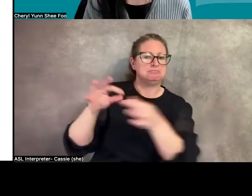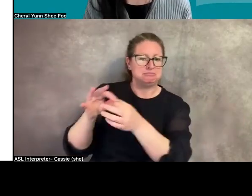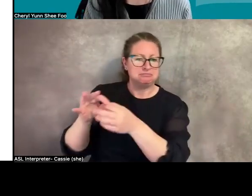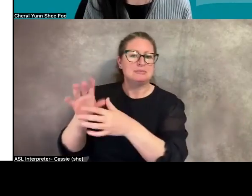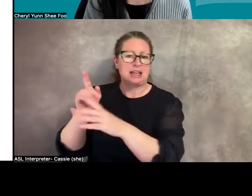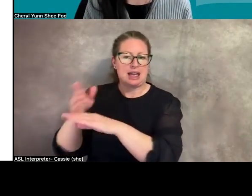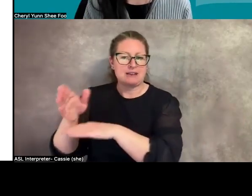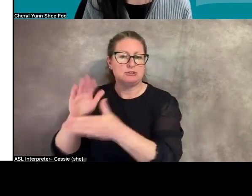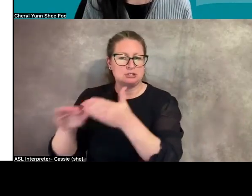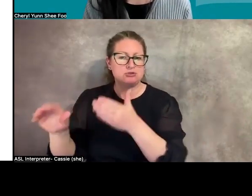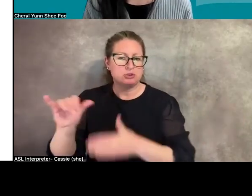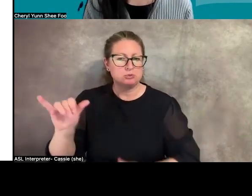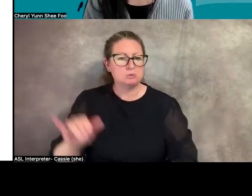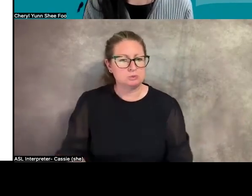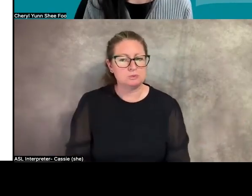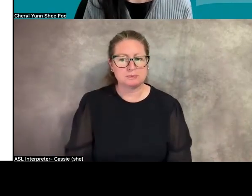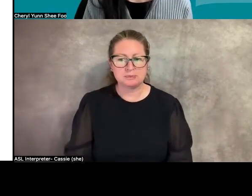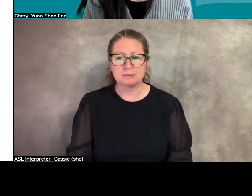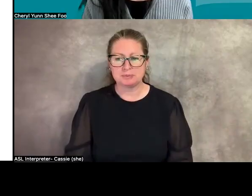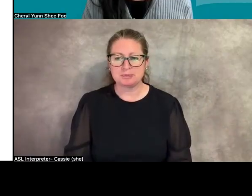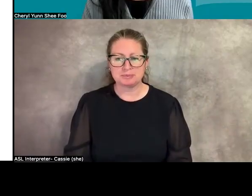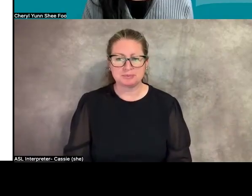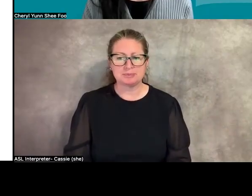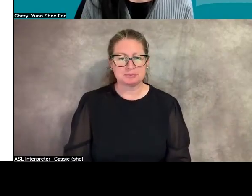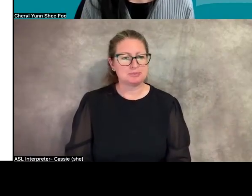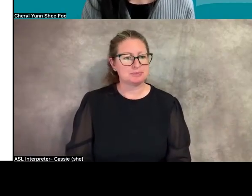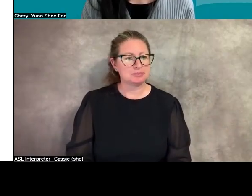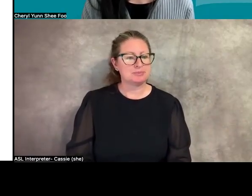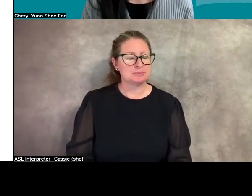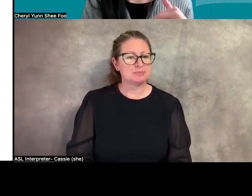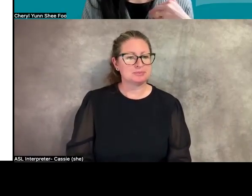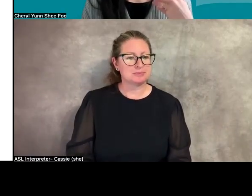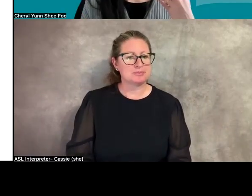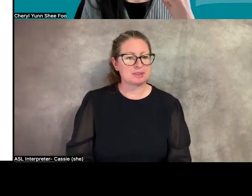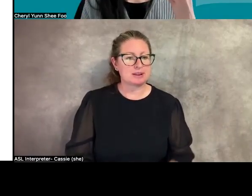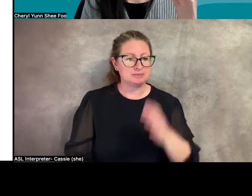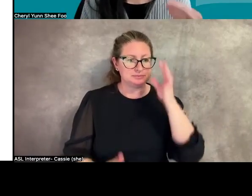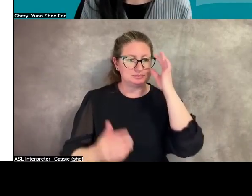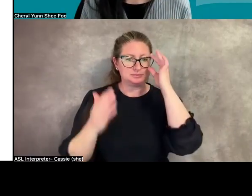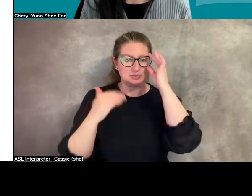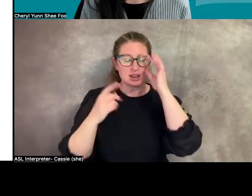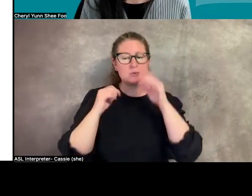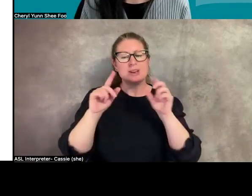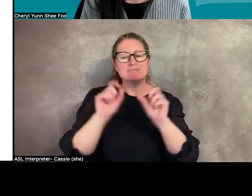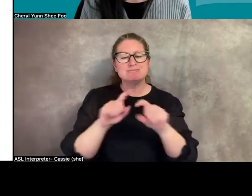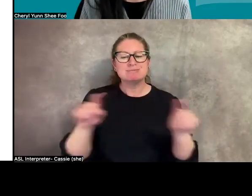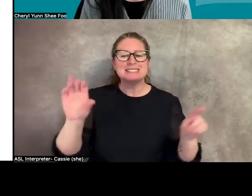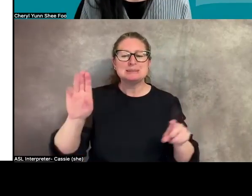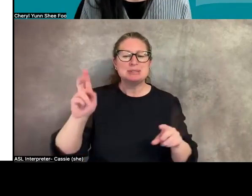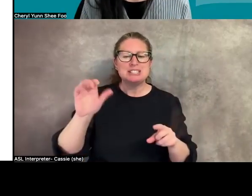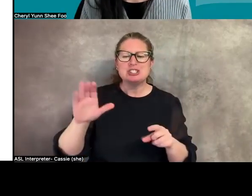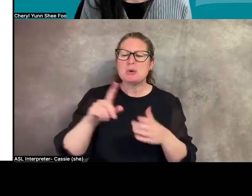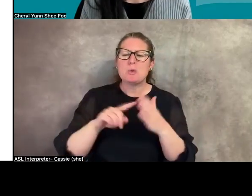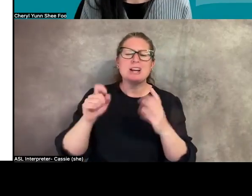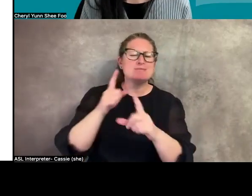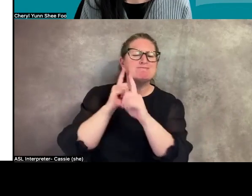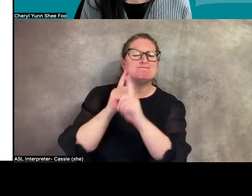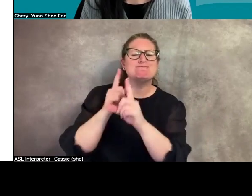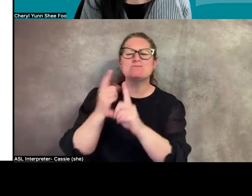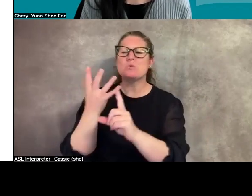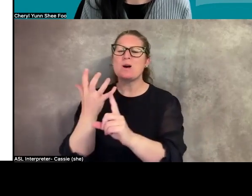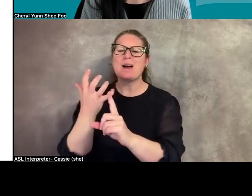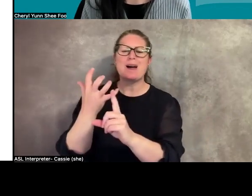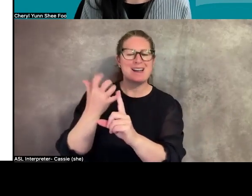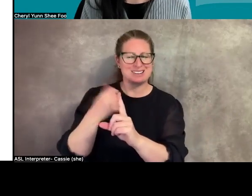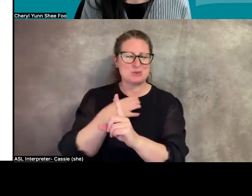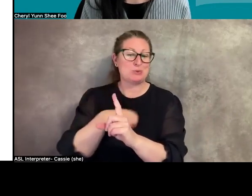it post-discharge. Next slide. We also asked the CBHCs for their wish list items to expand